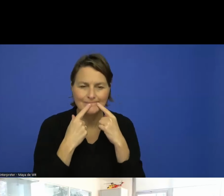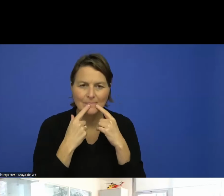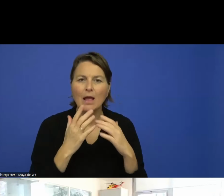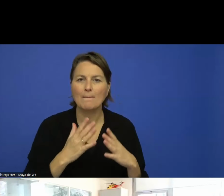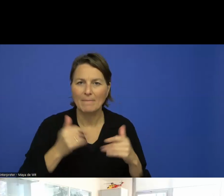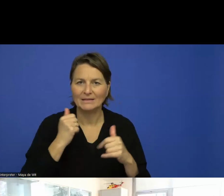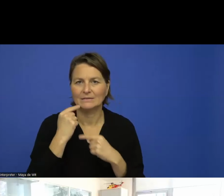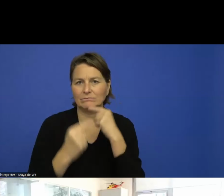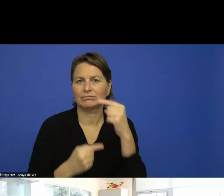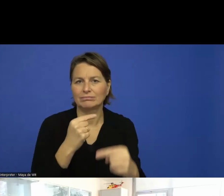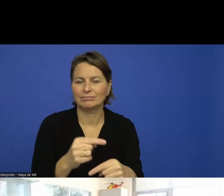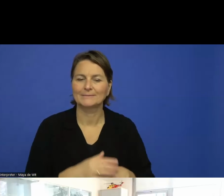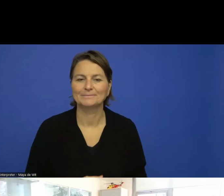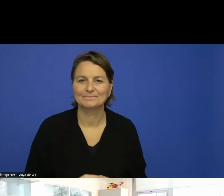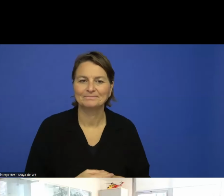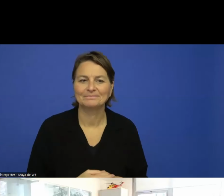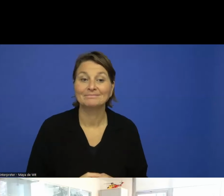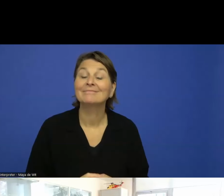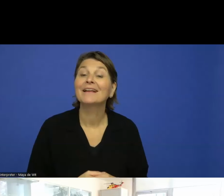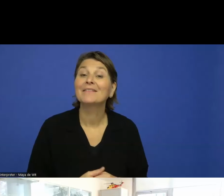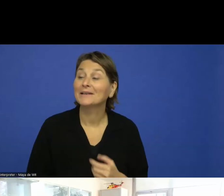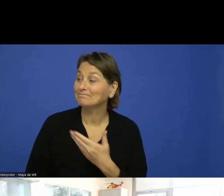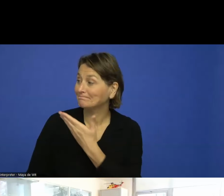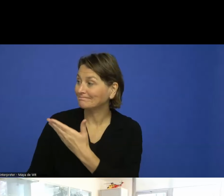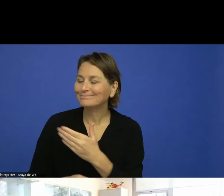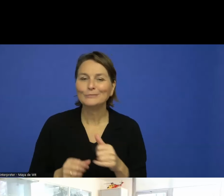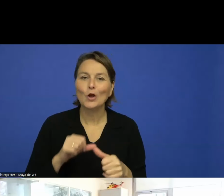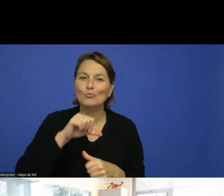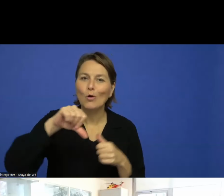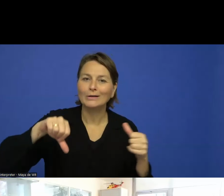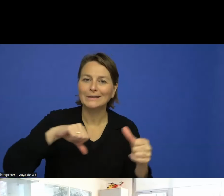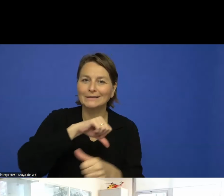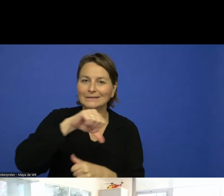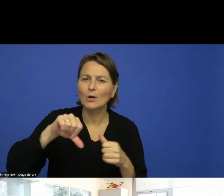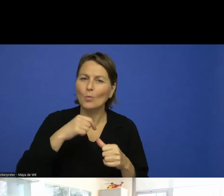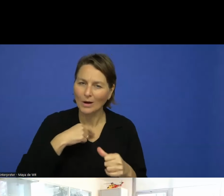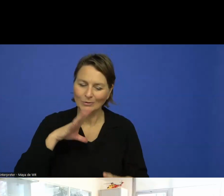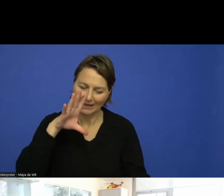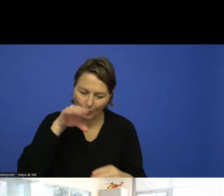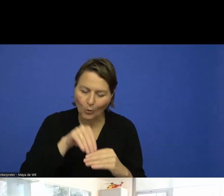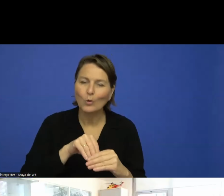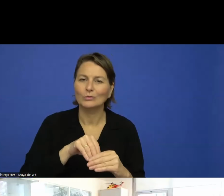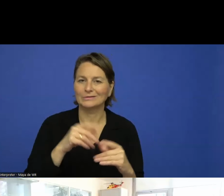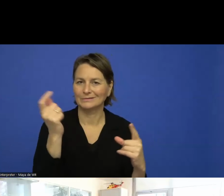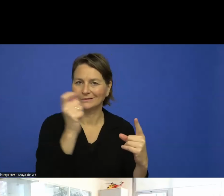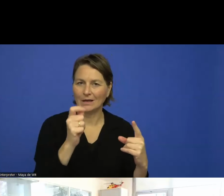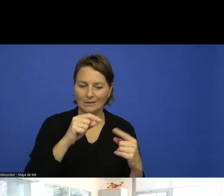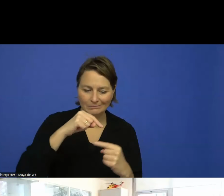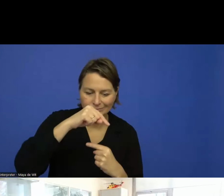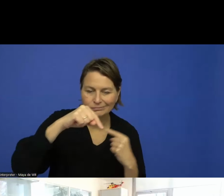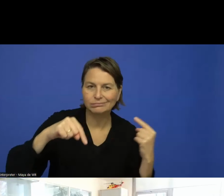process. We wanted something simple that was an inclusive design process. So explore,